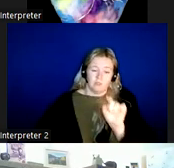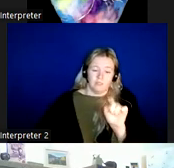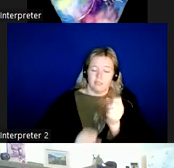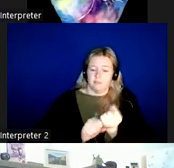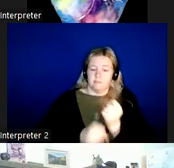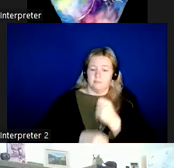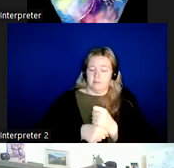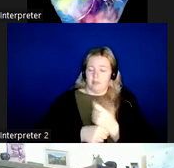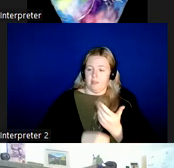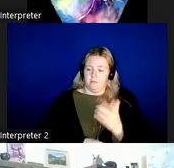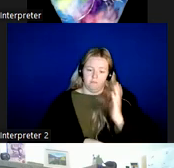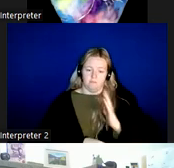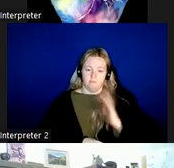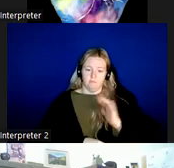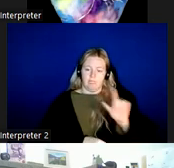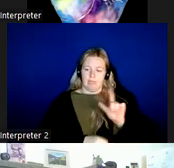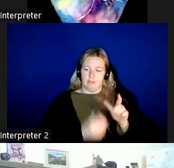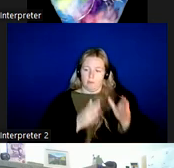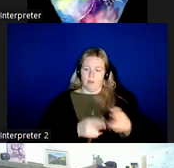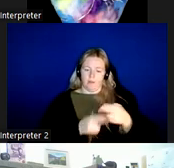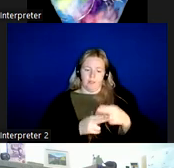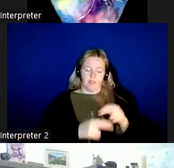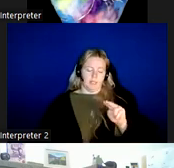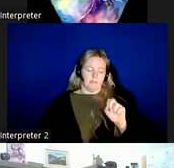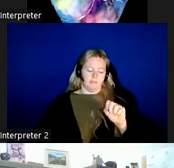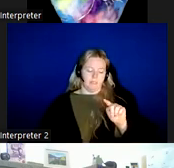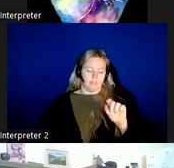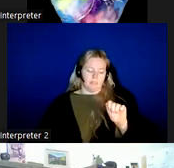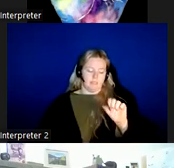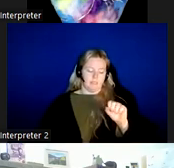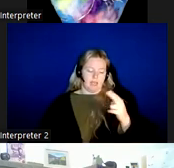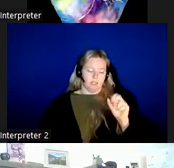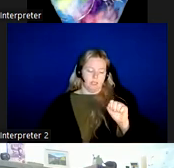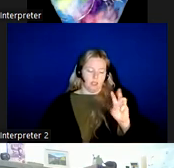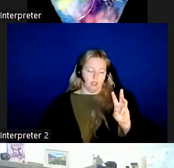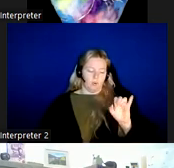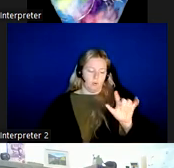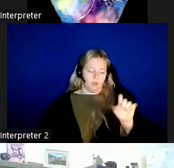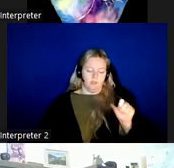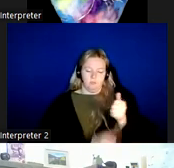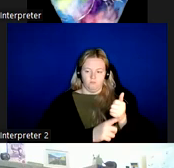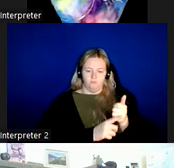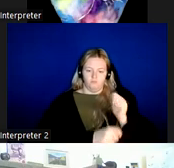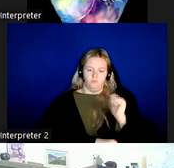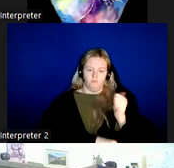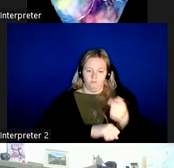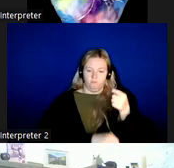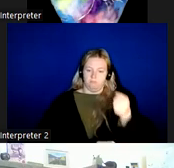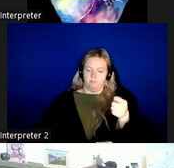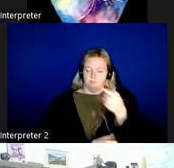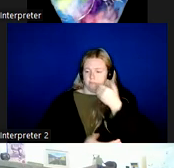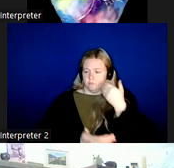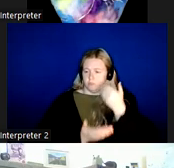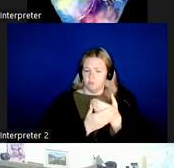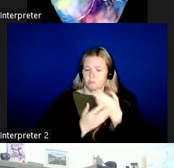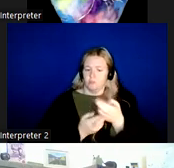previous regional librarian, Natasha Wells. And they're such a great resource for,